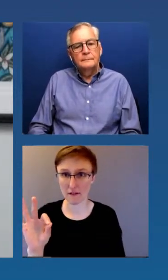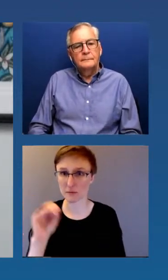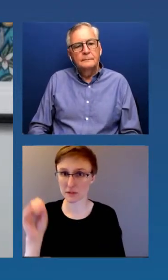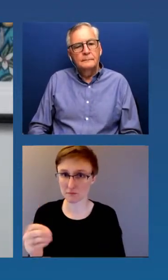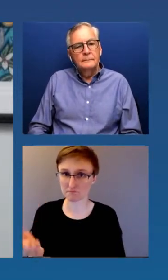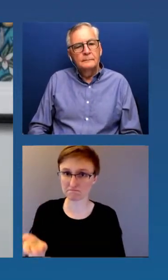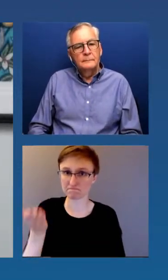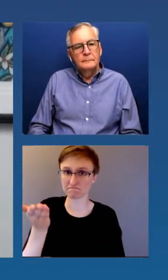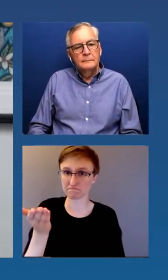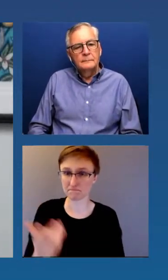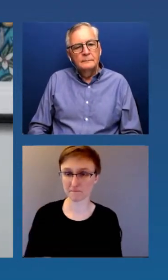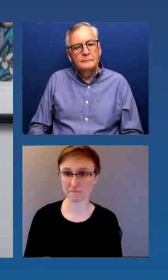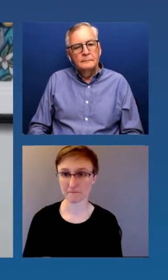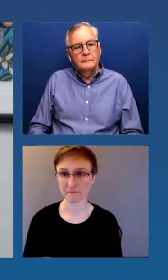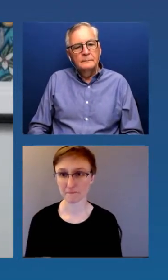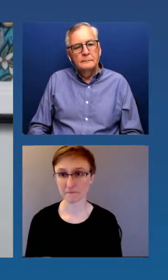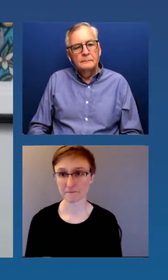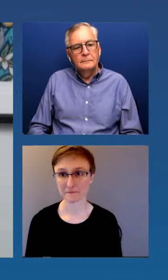there.